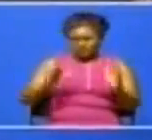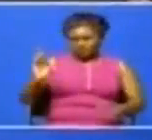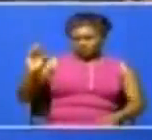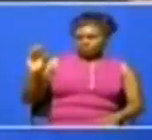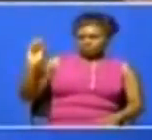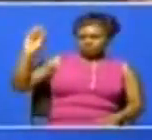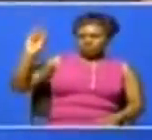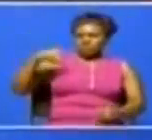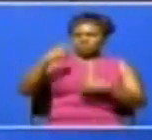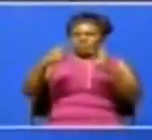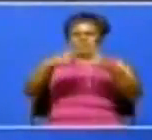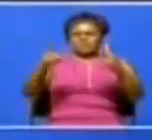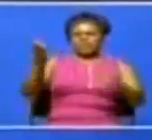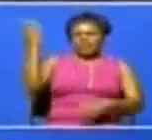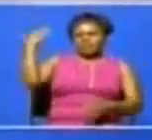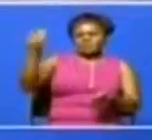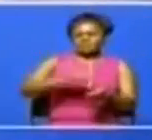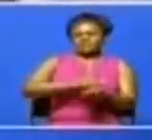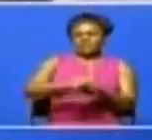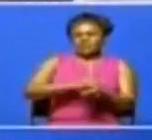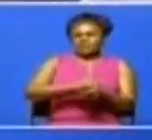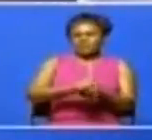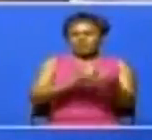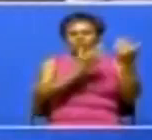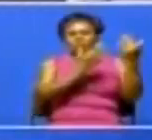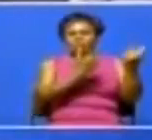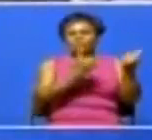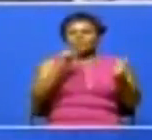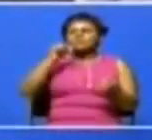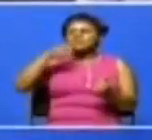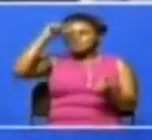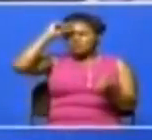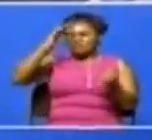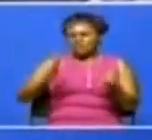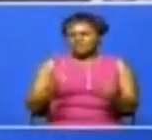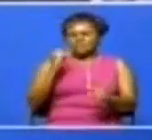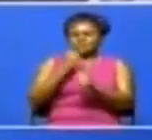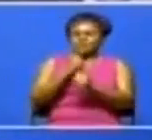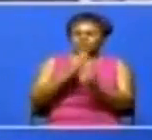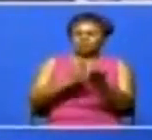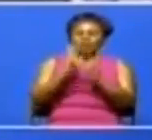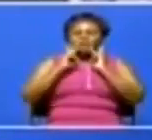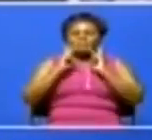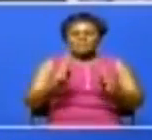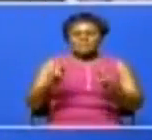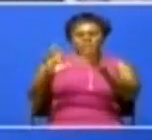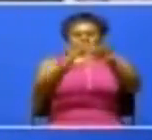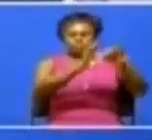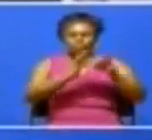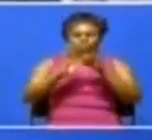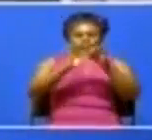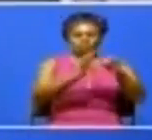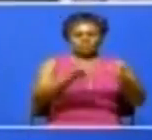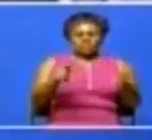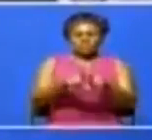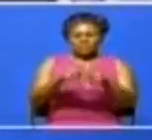in a process that began last Friday. Their hope is that the new government will ensure that peace and cohesion is attained, as well